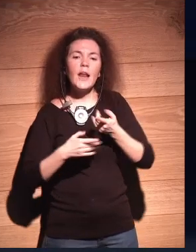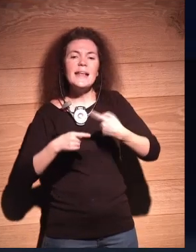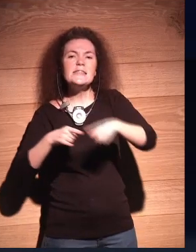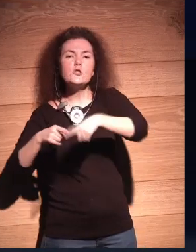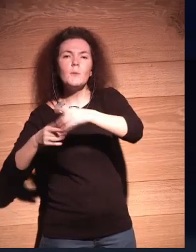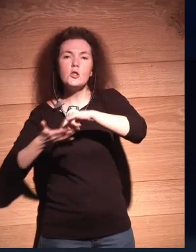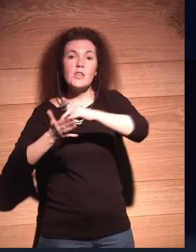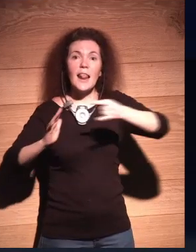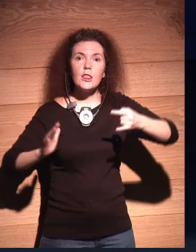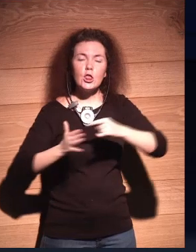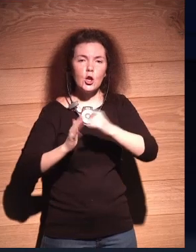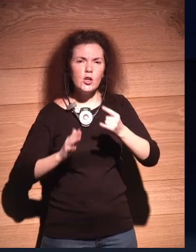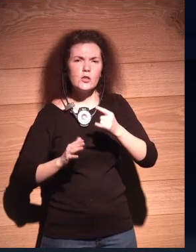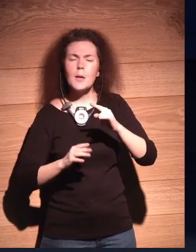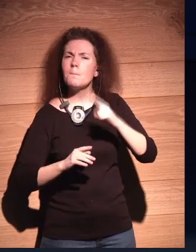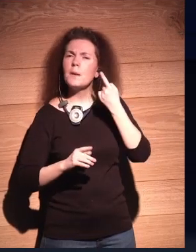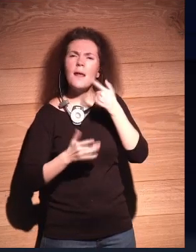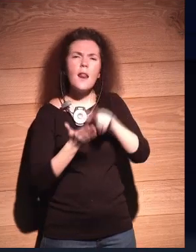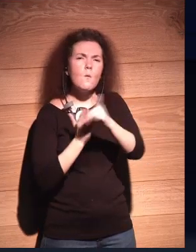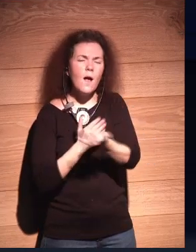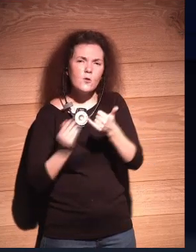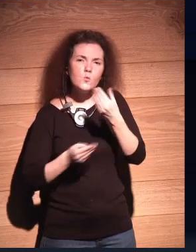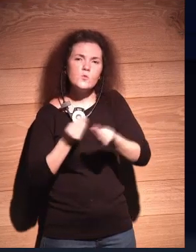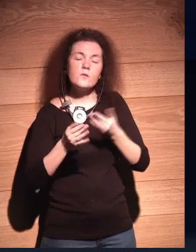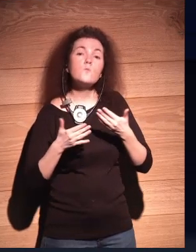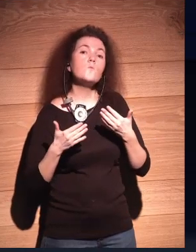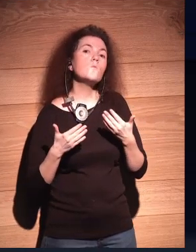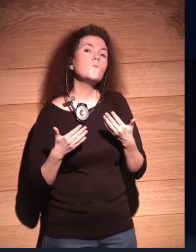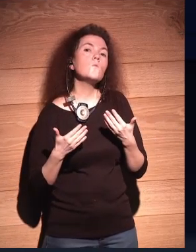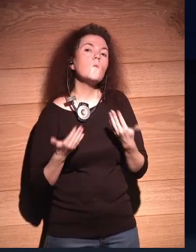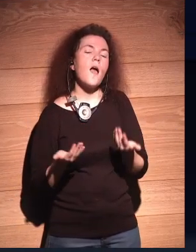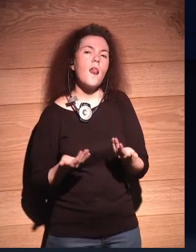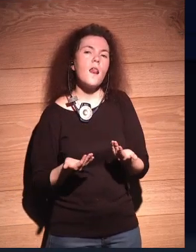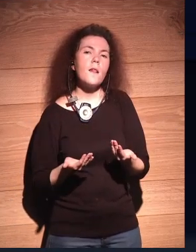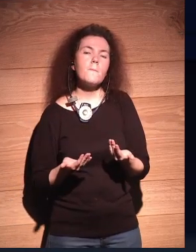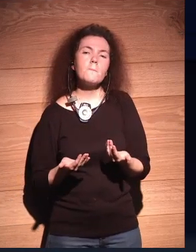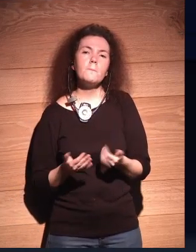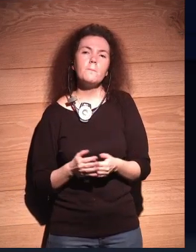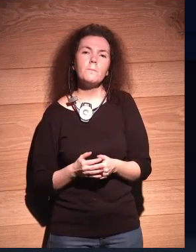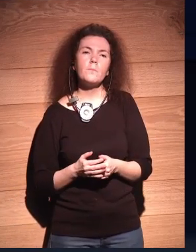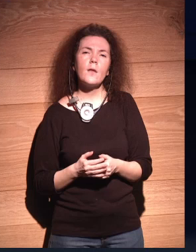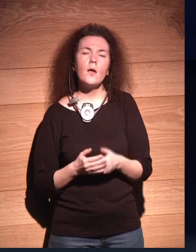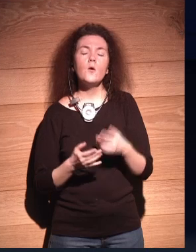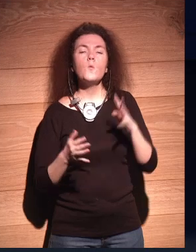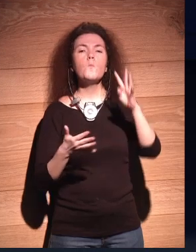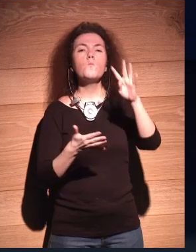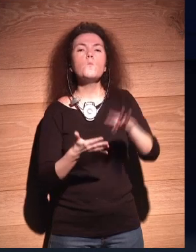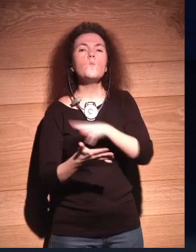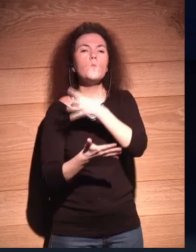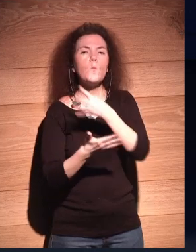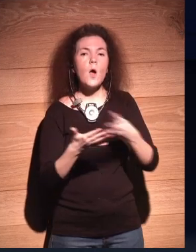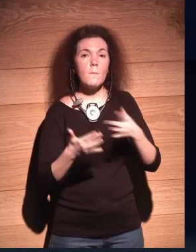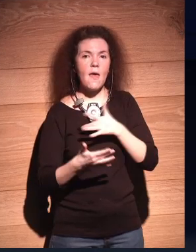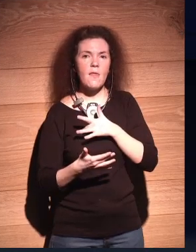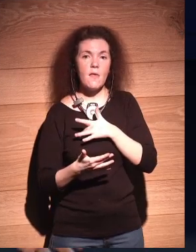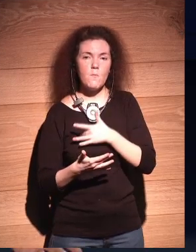a line from a poem, 17th century English metaphysical love poet named George Herbert. And